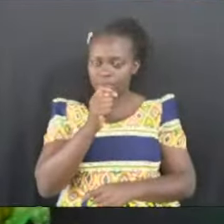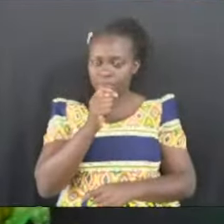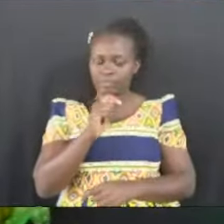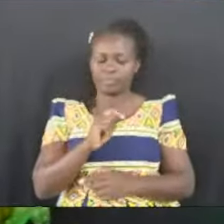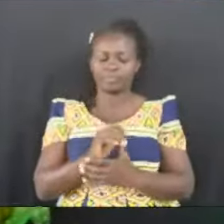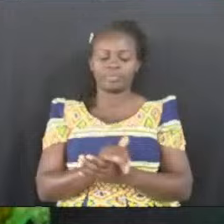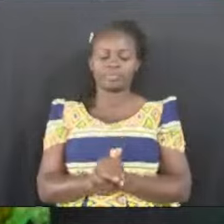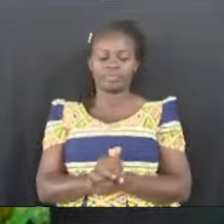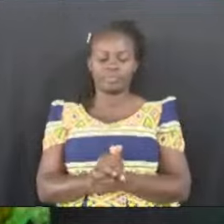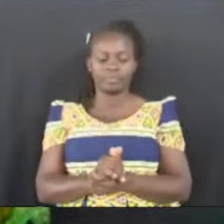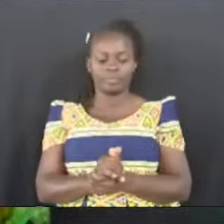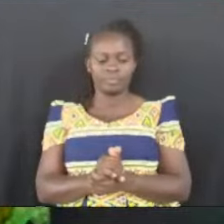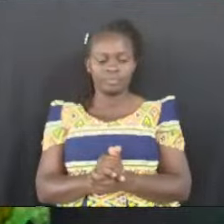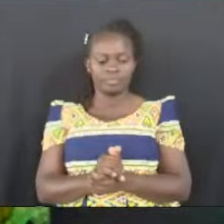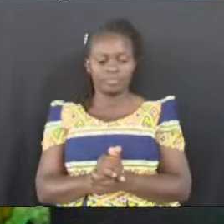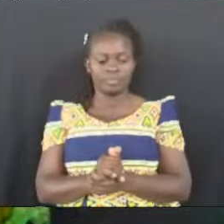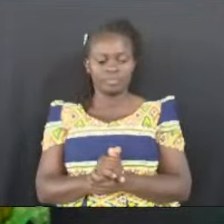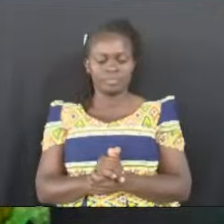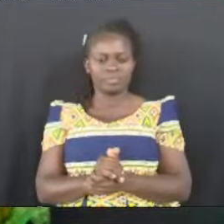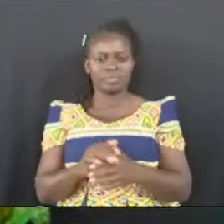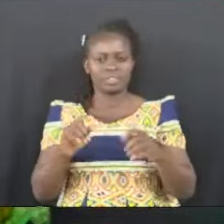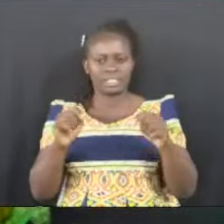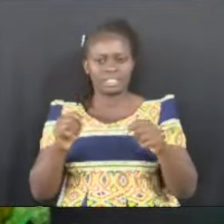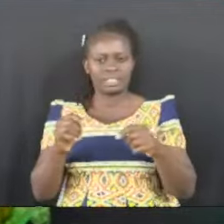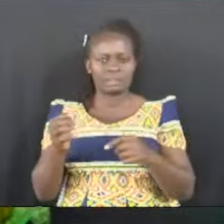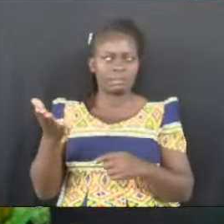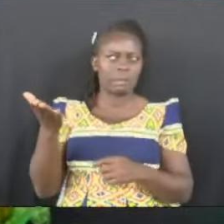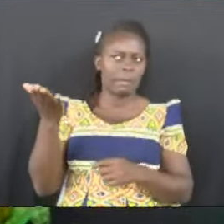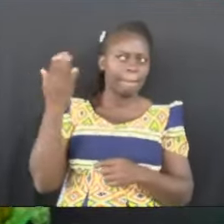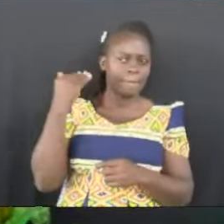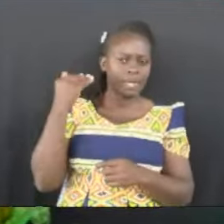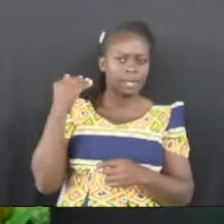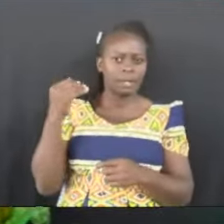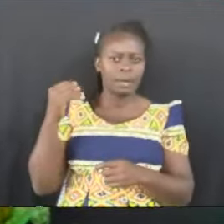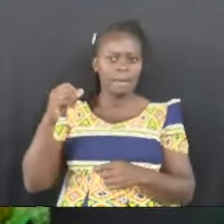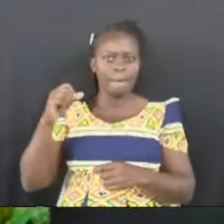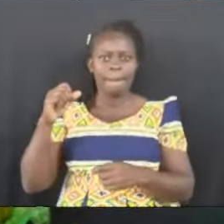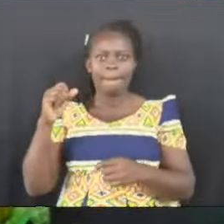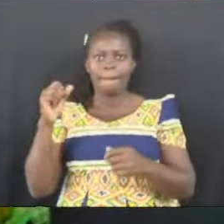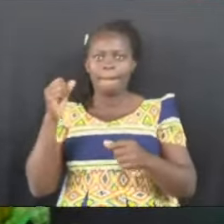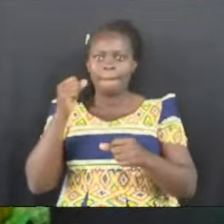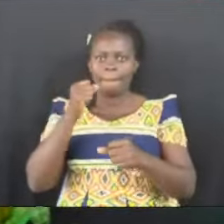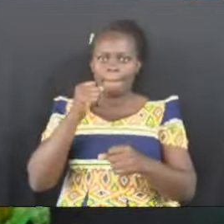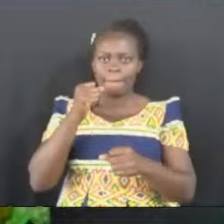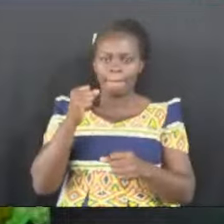Because this was back in June.